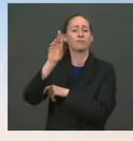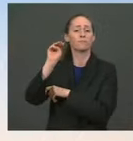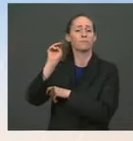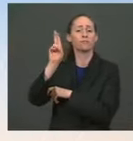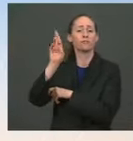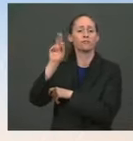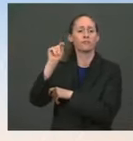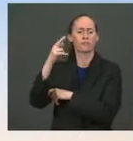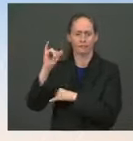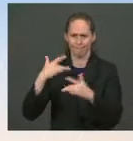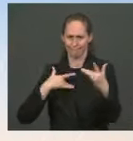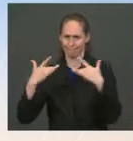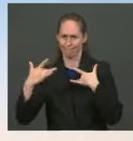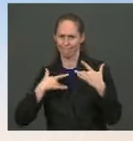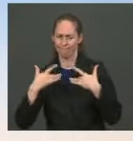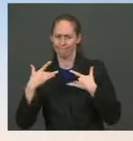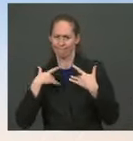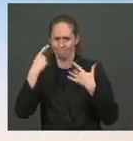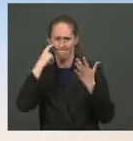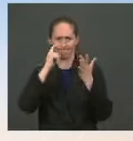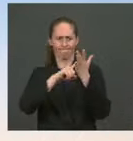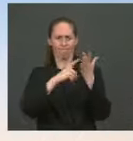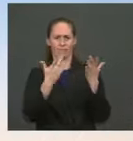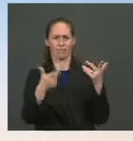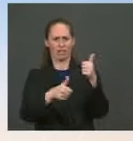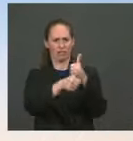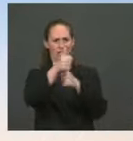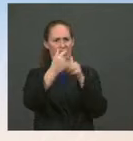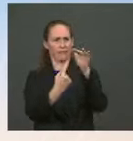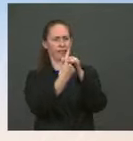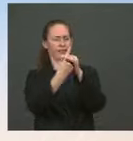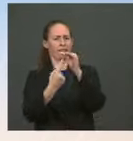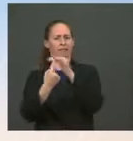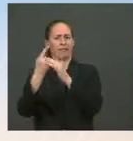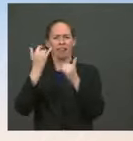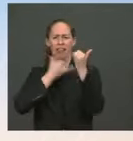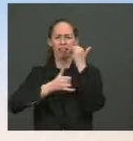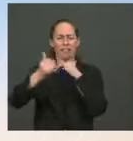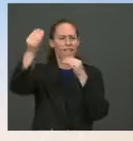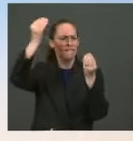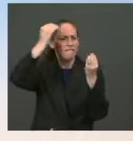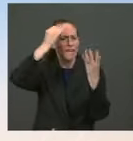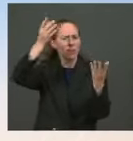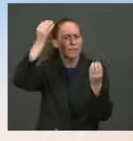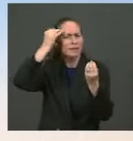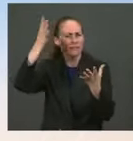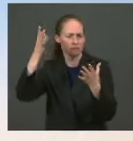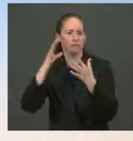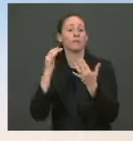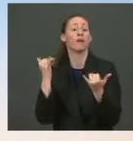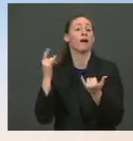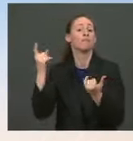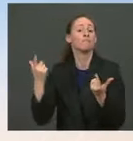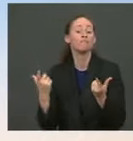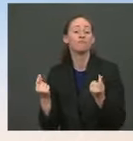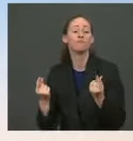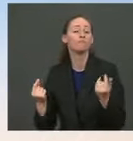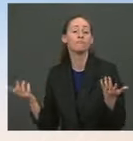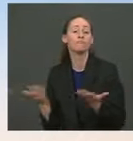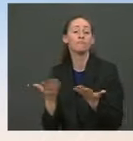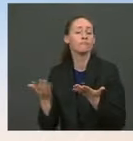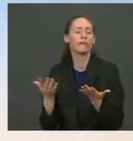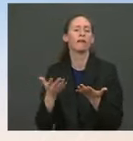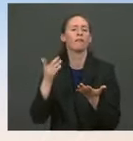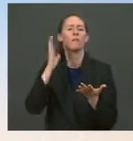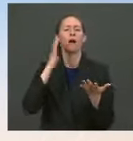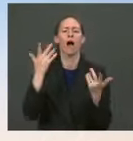the urgent threat of health misinformation. The toolkit released today builds on his effort, offering practical guidance for